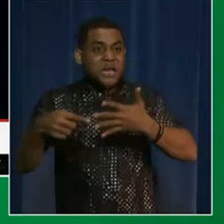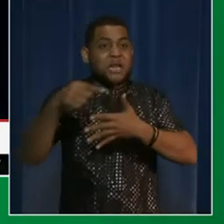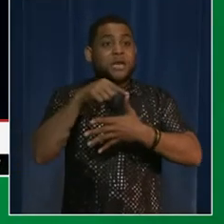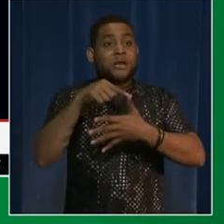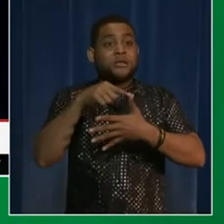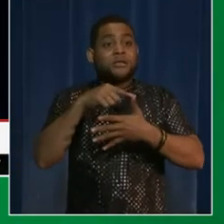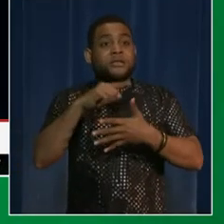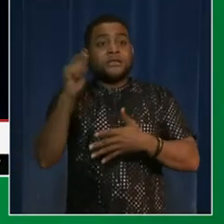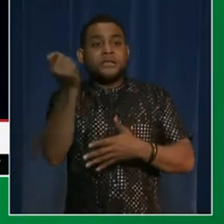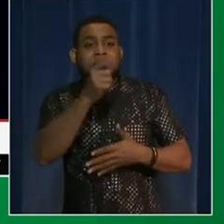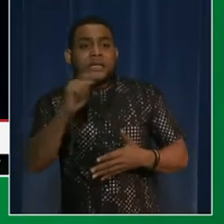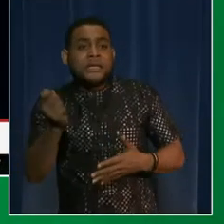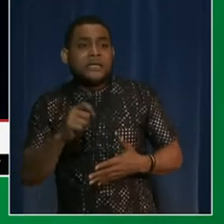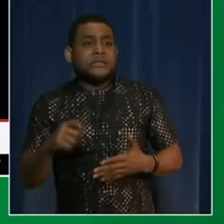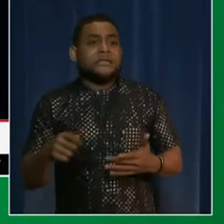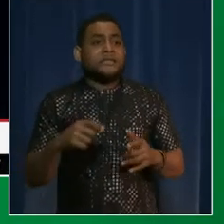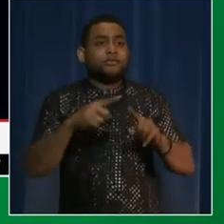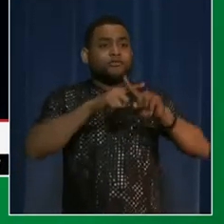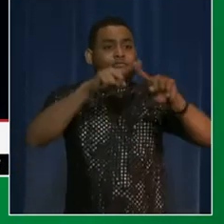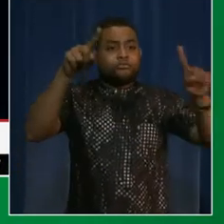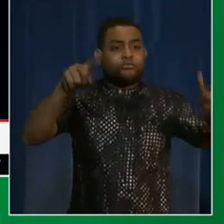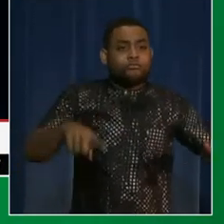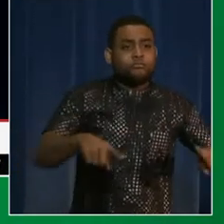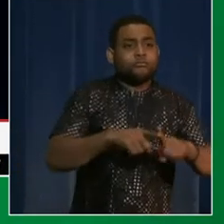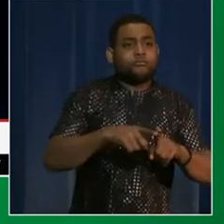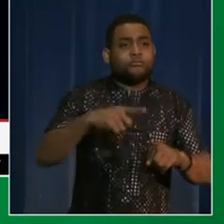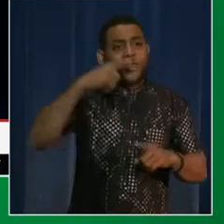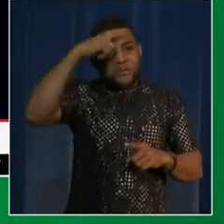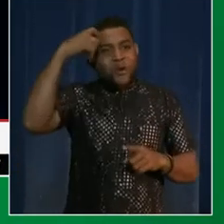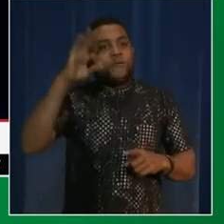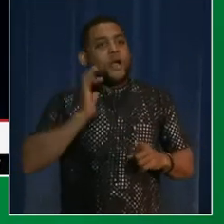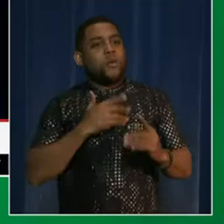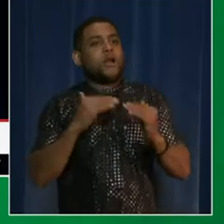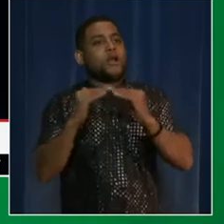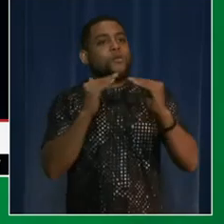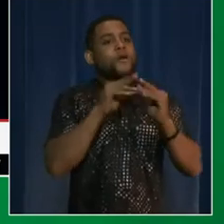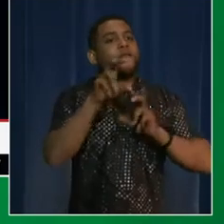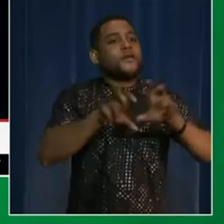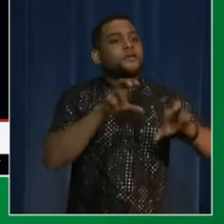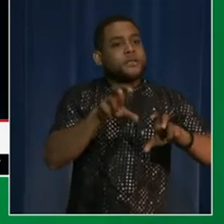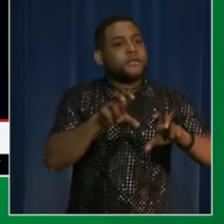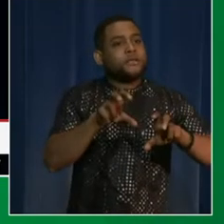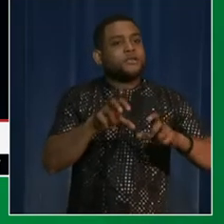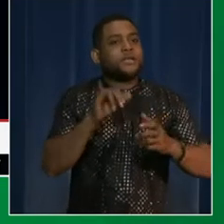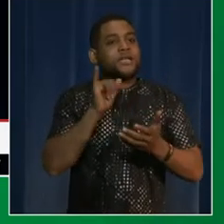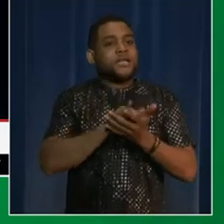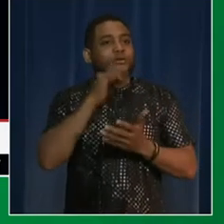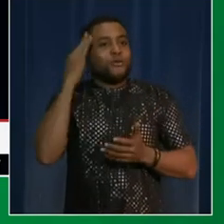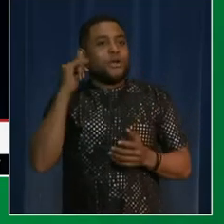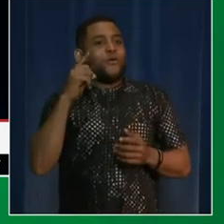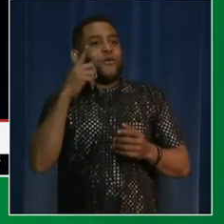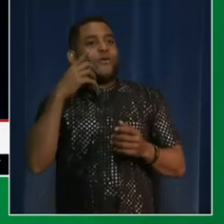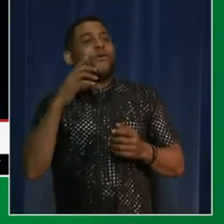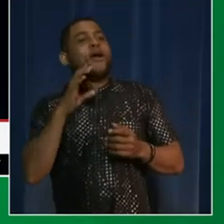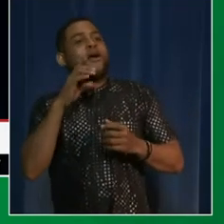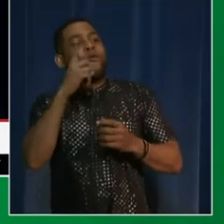reason that we're ranked #1 because of the equitable investment. And that's because of the vision and leadership of our Mayor, Muriel Bowser.